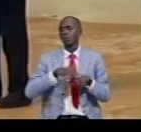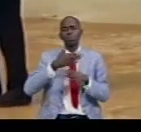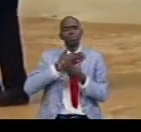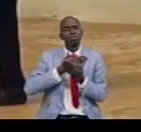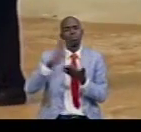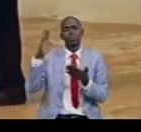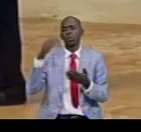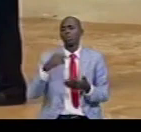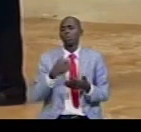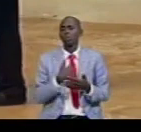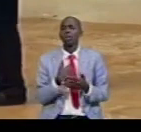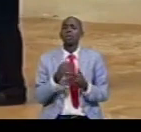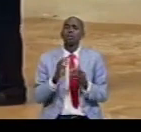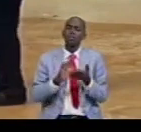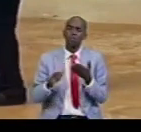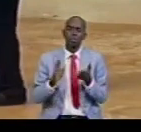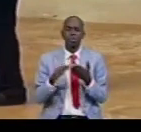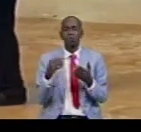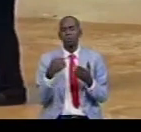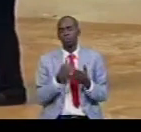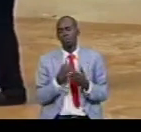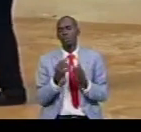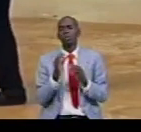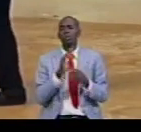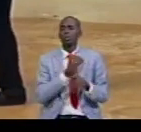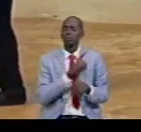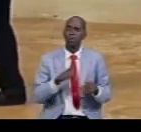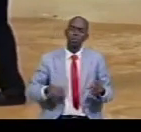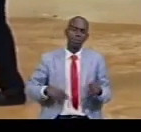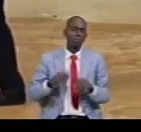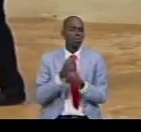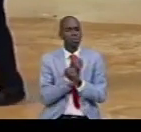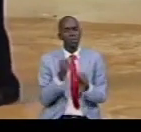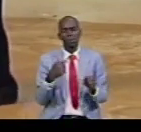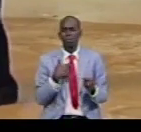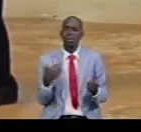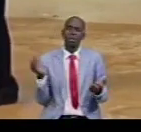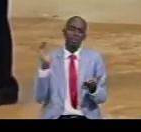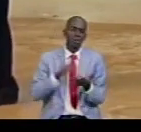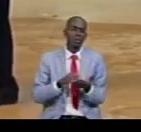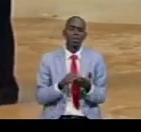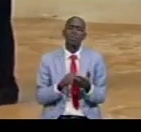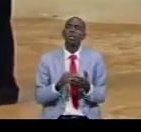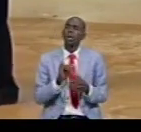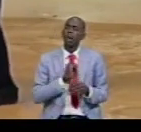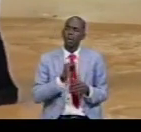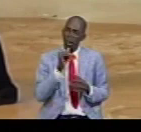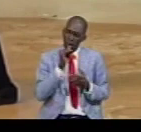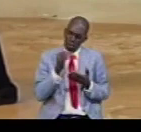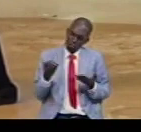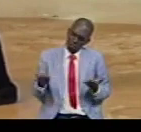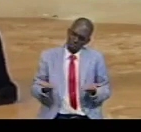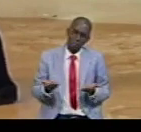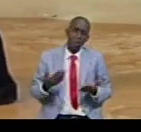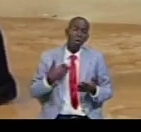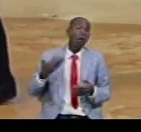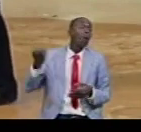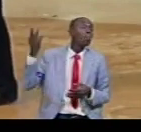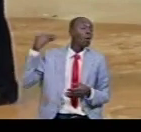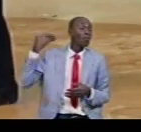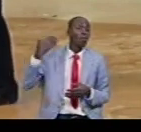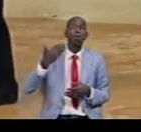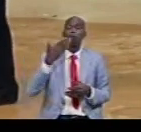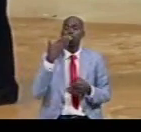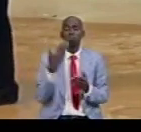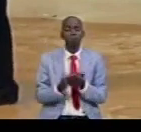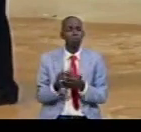come. Backsliders, come. Backsliders, come. Tell him you are returning. Don't mind the fact that I've been with Christ